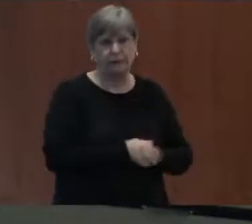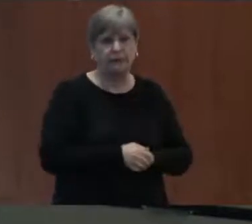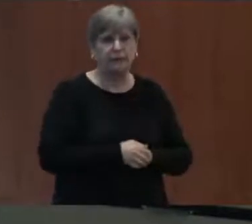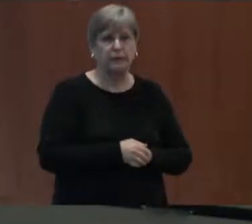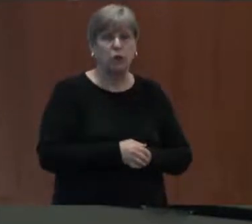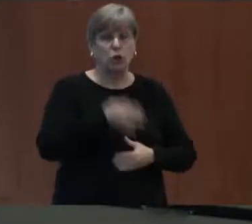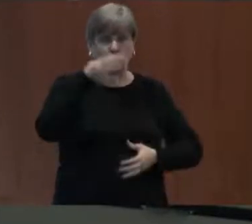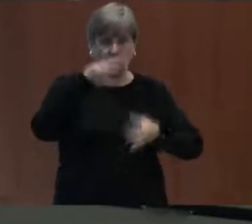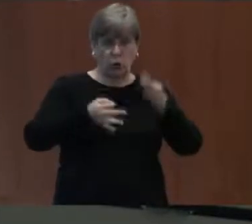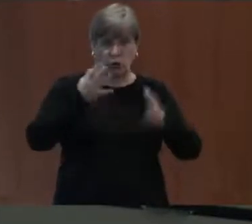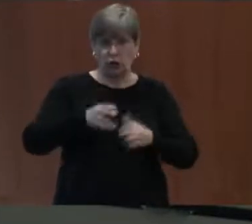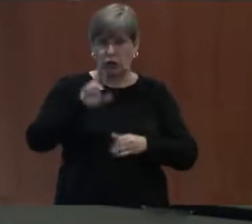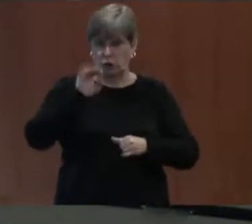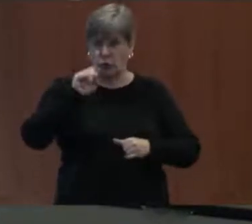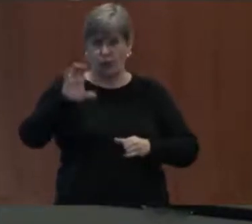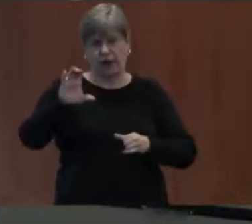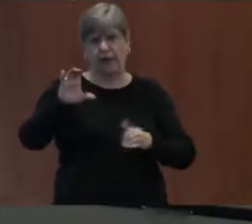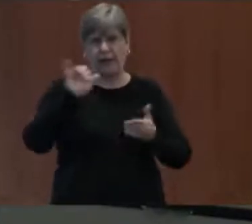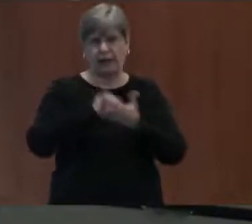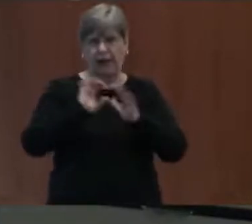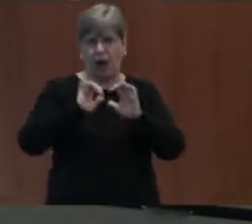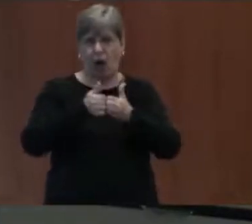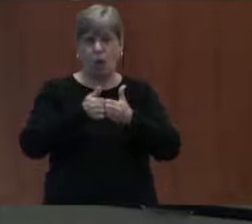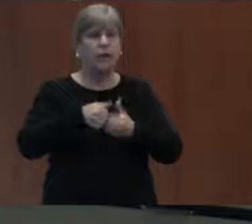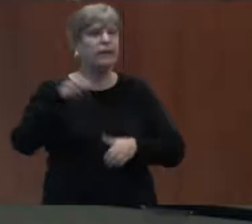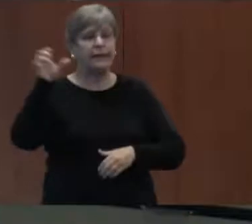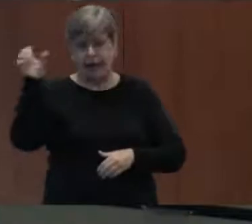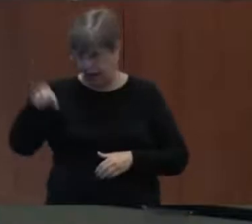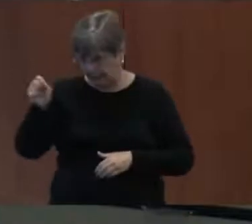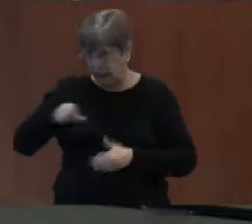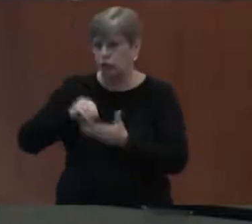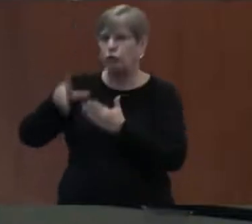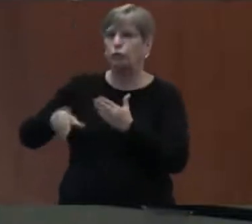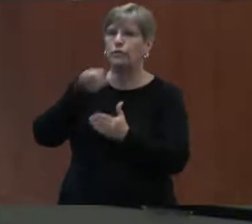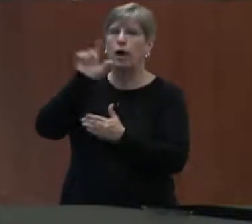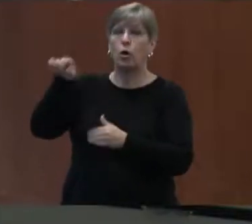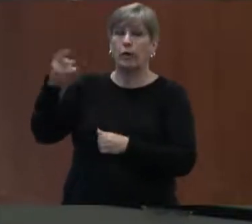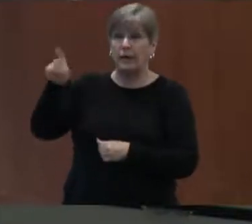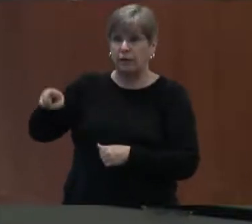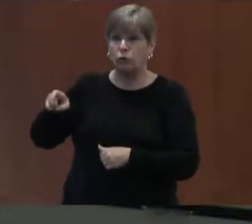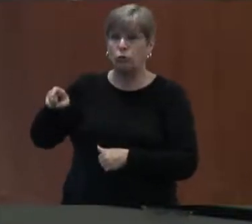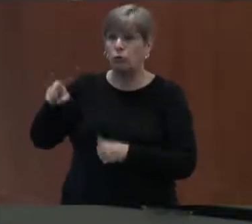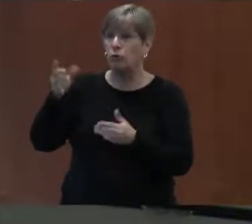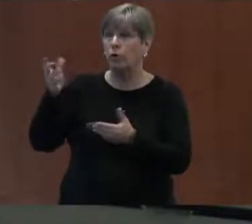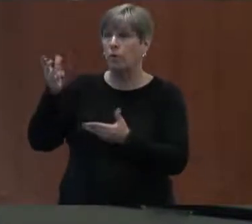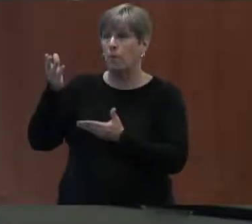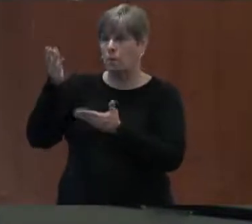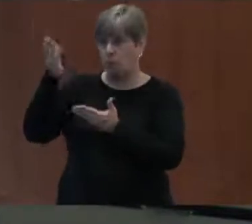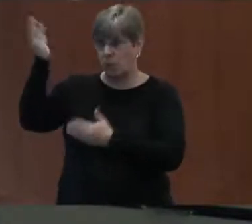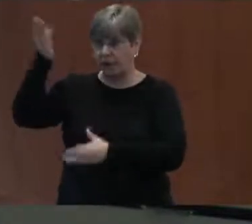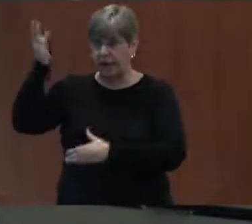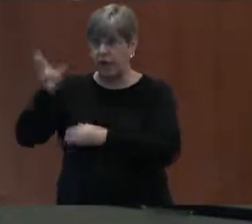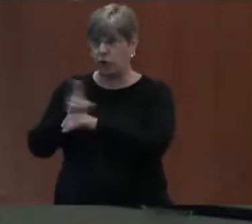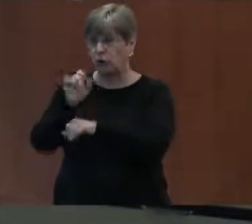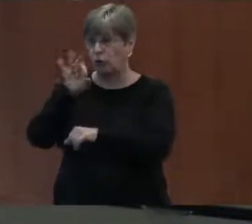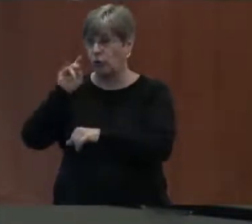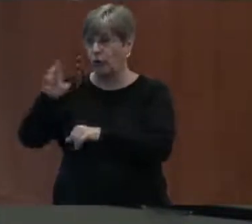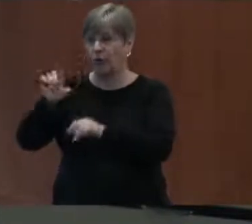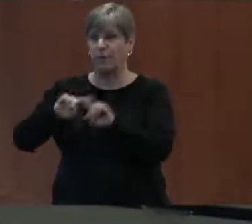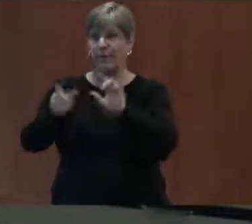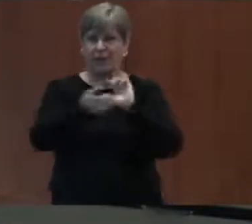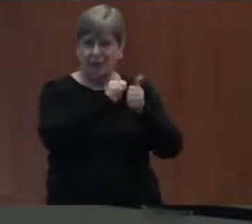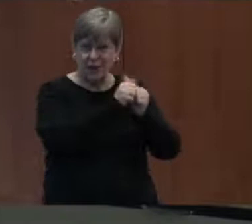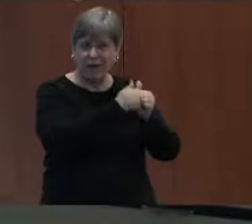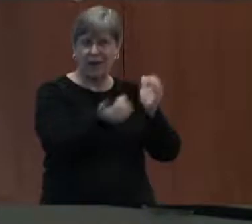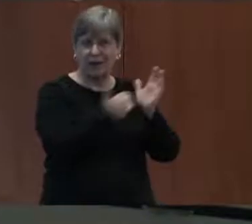the judging rubric? Yes, yes. Okay. So All right. so students not only have to present using a rubric, they also compete against other